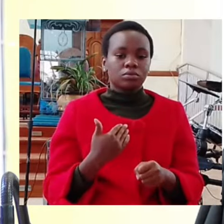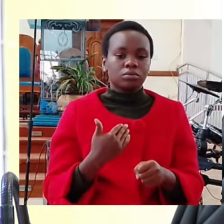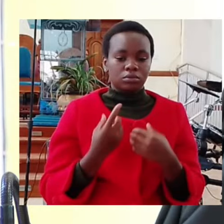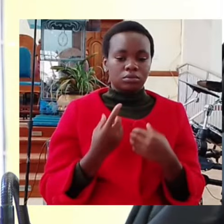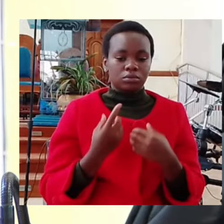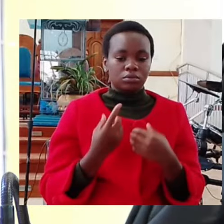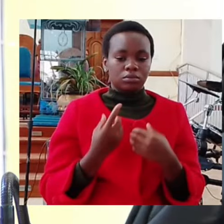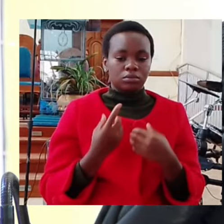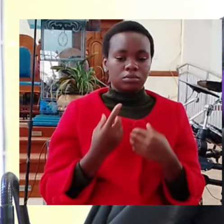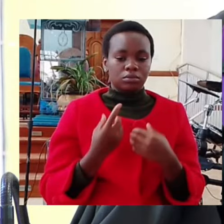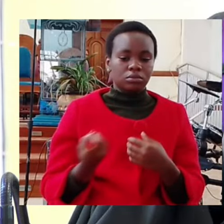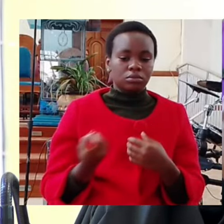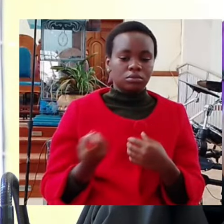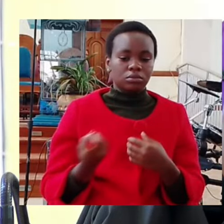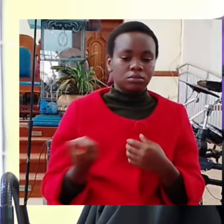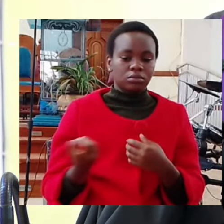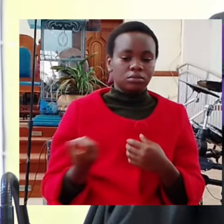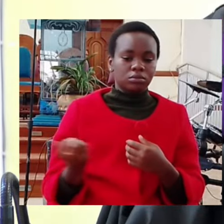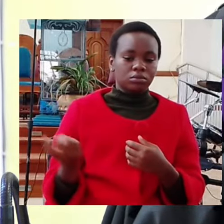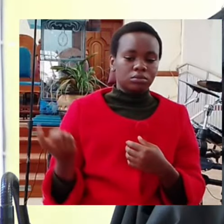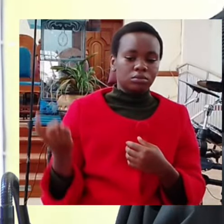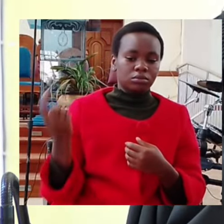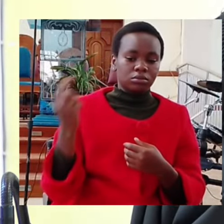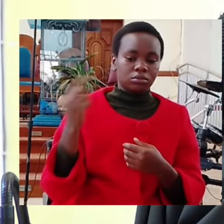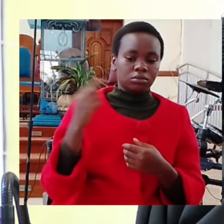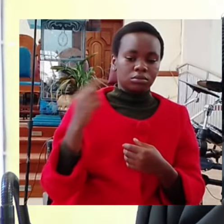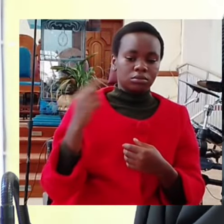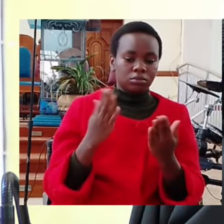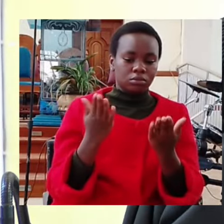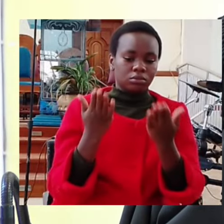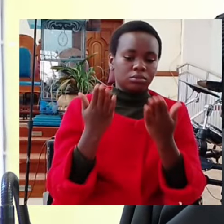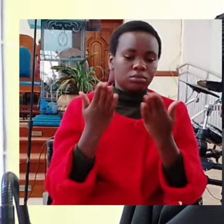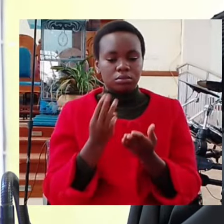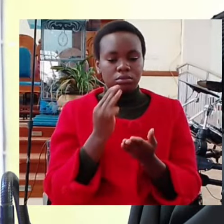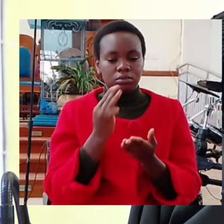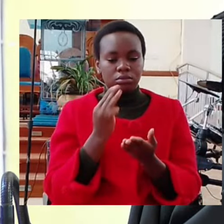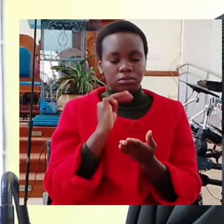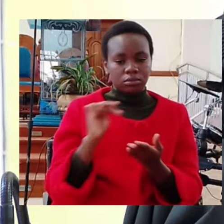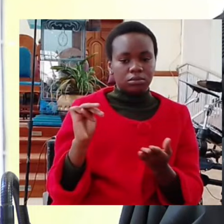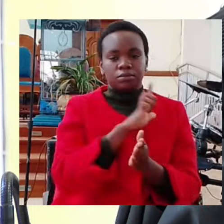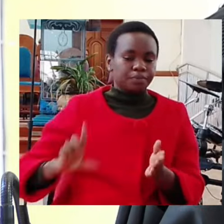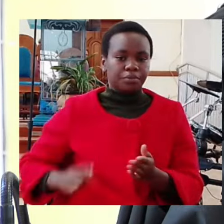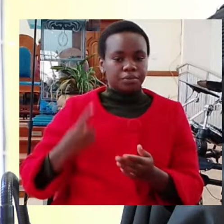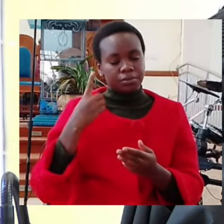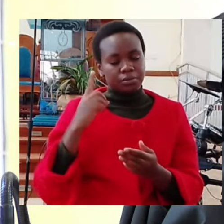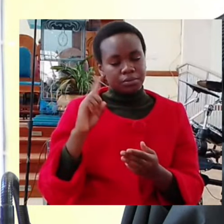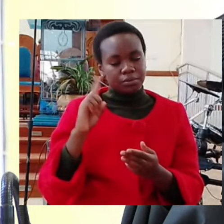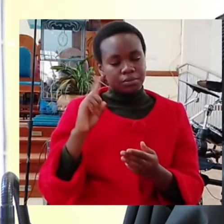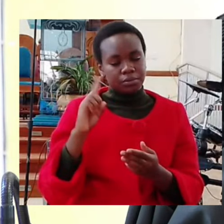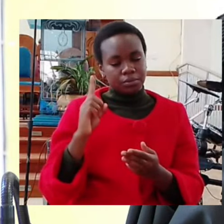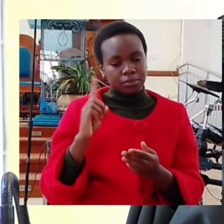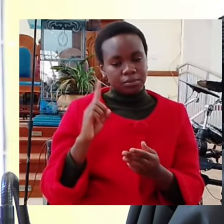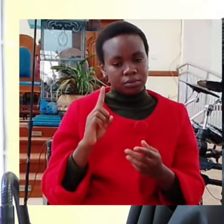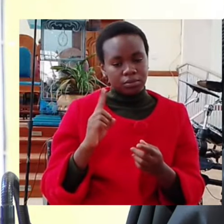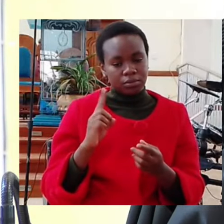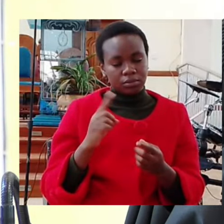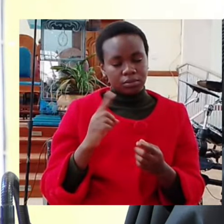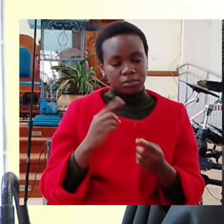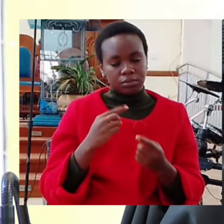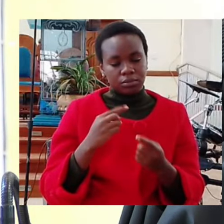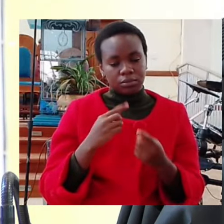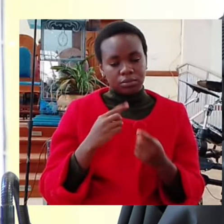them, having come to serve you. Mwadhani ya goshwa. But as we said, onakoro mtu gatiri ya